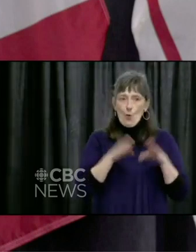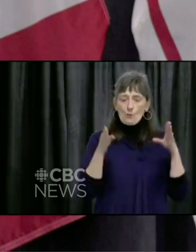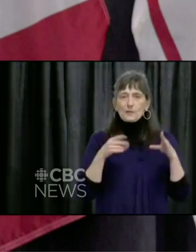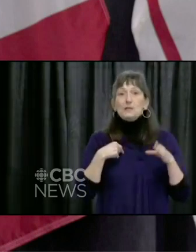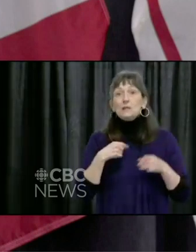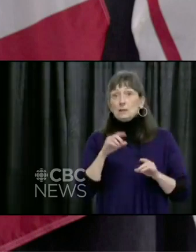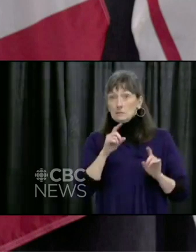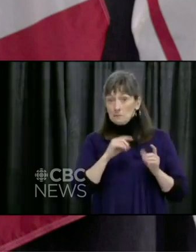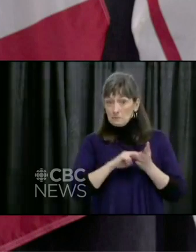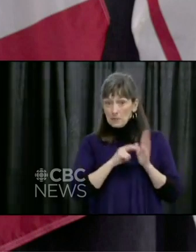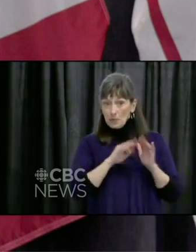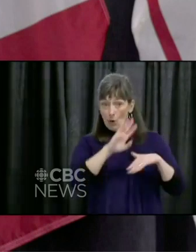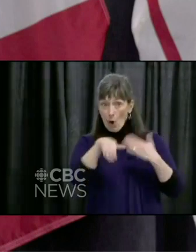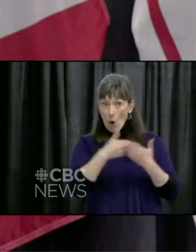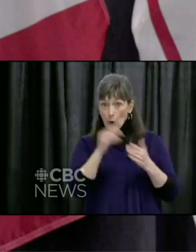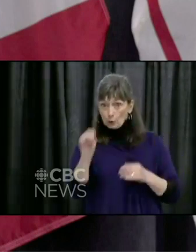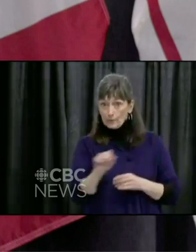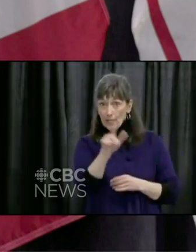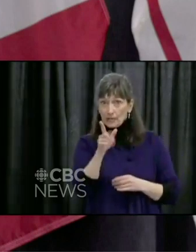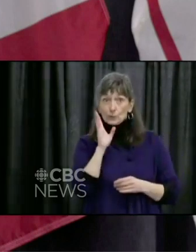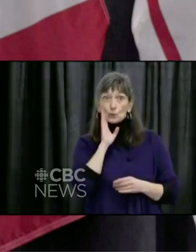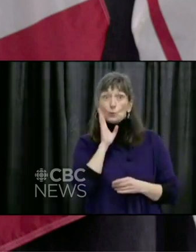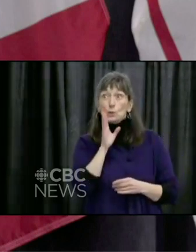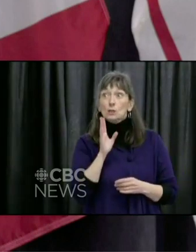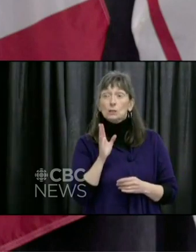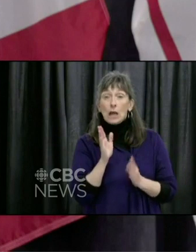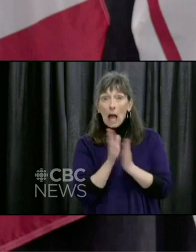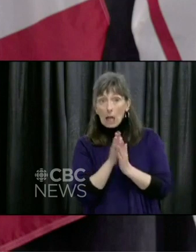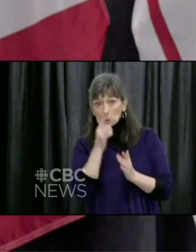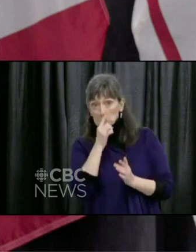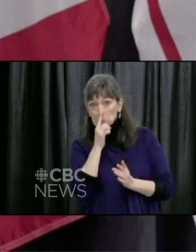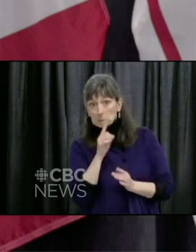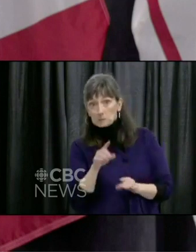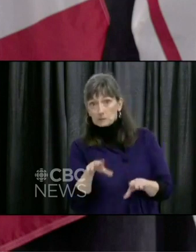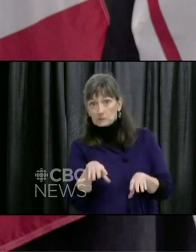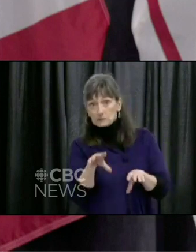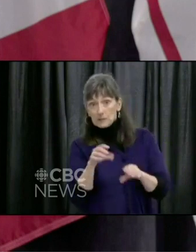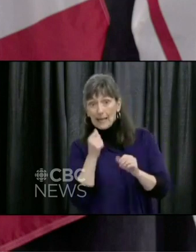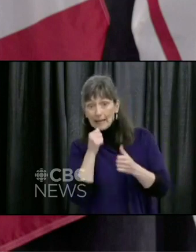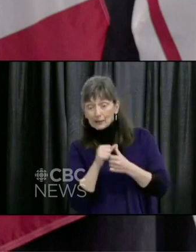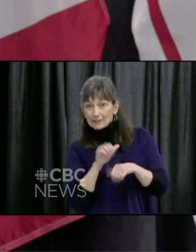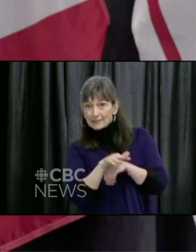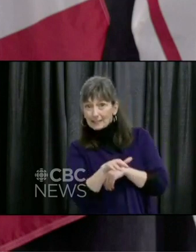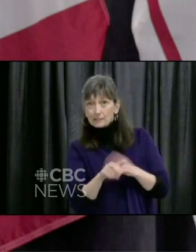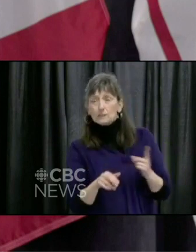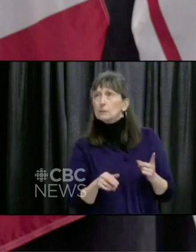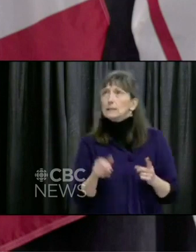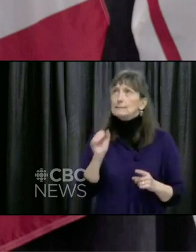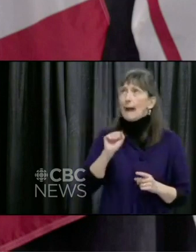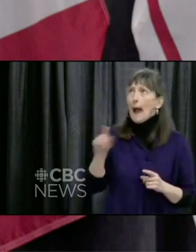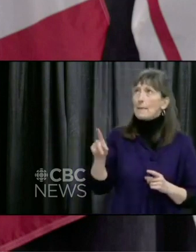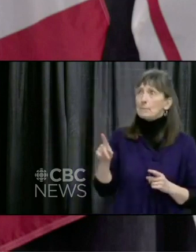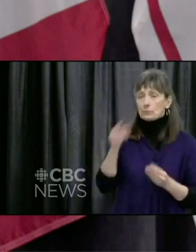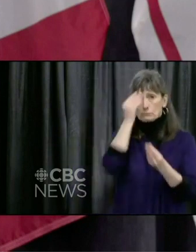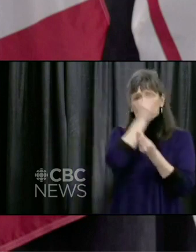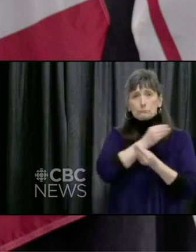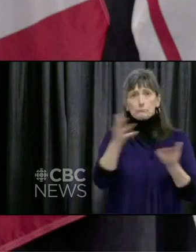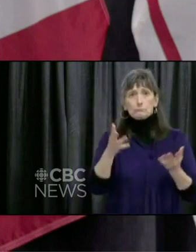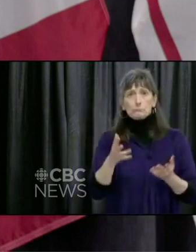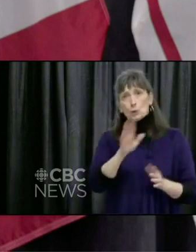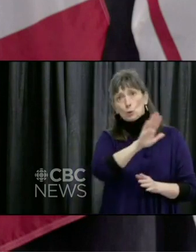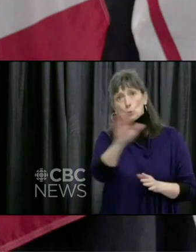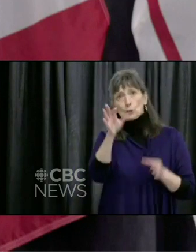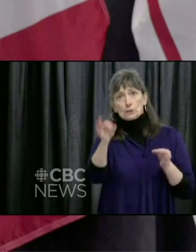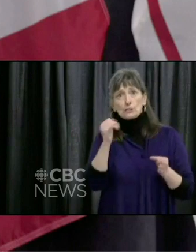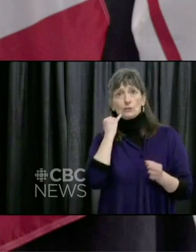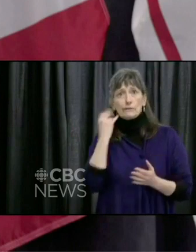in order for it to work? It would be an app you would download and you would choose to either use it or not. If you didn't want to, you wouldn't have